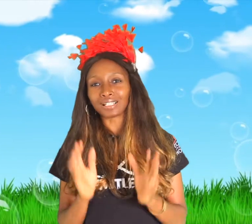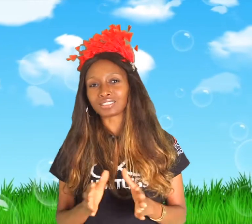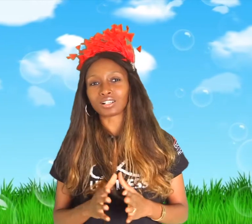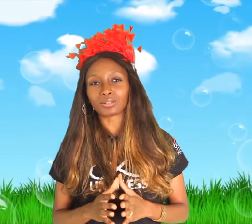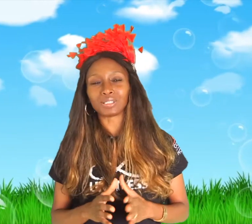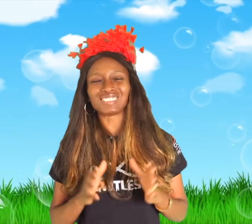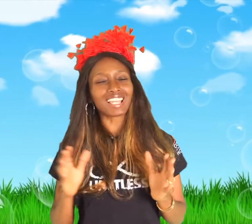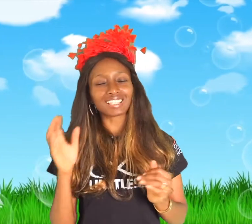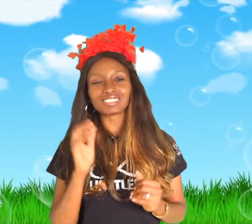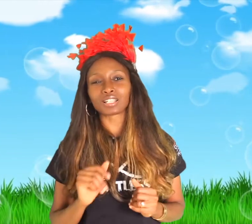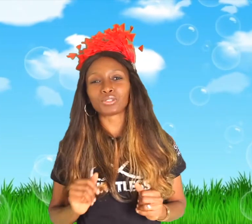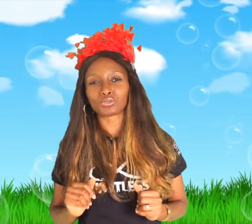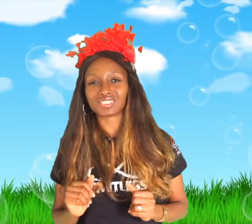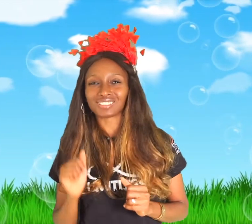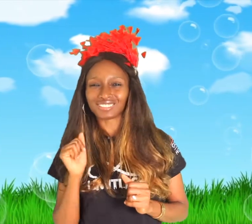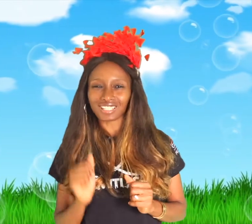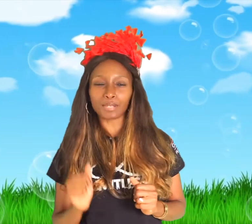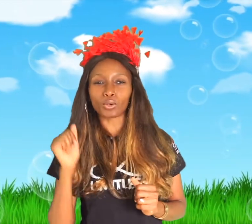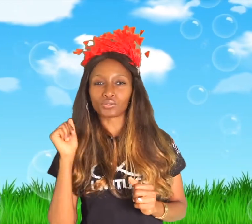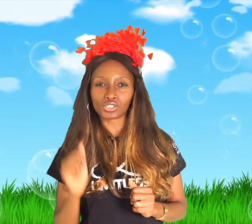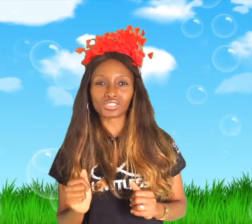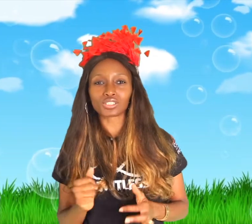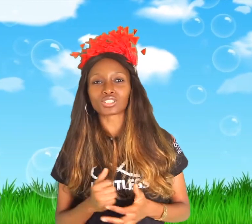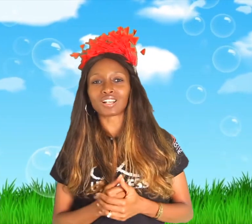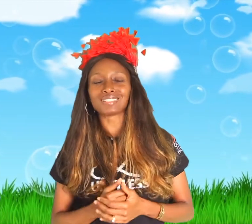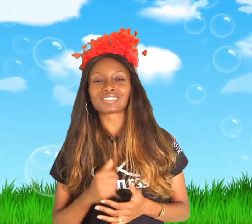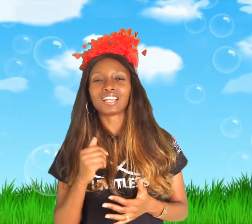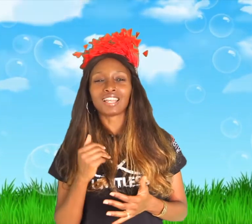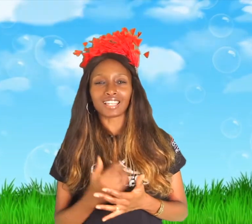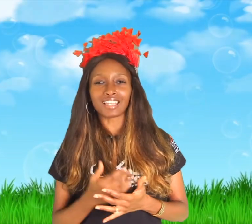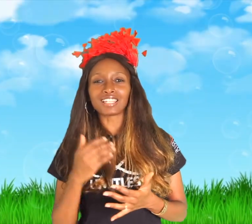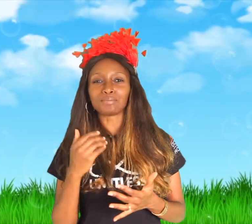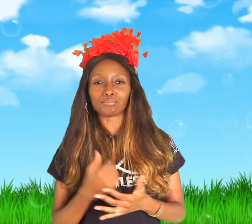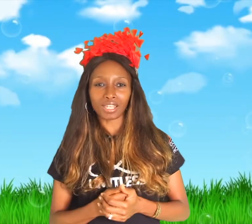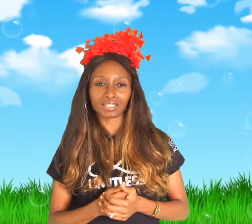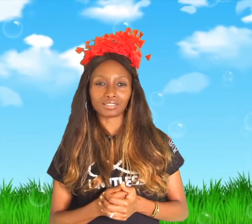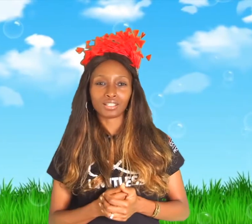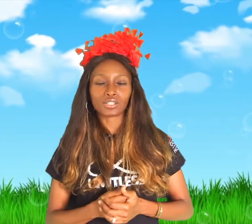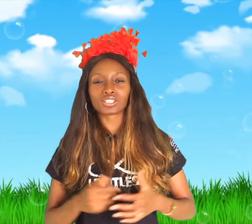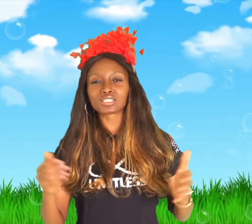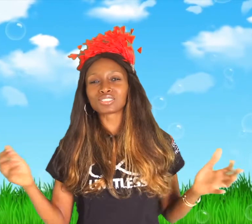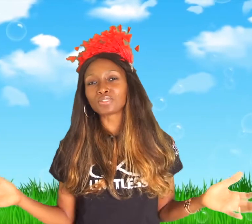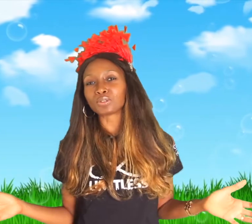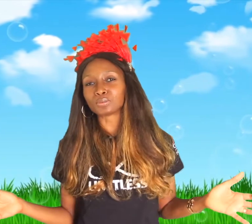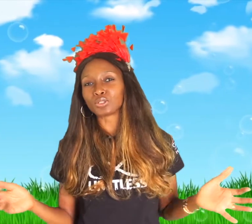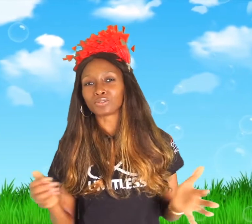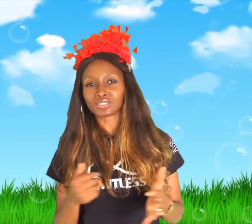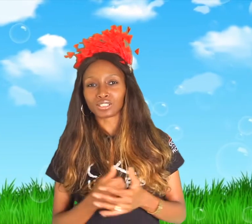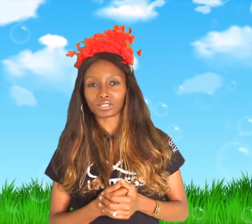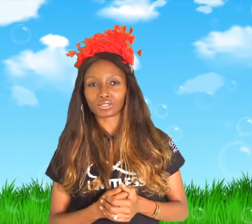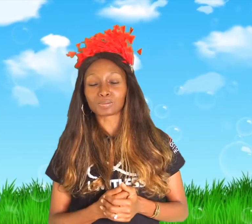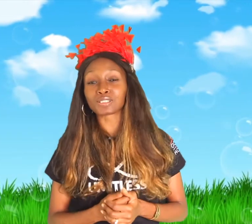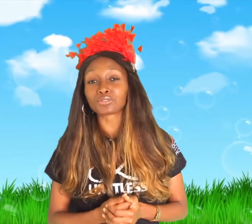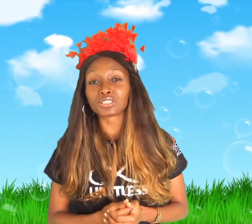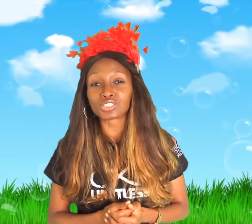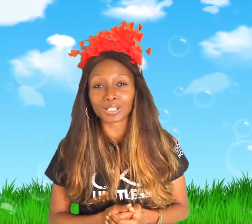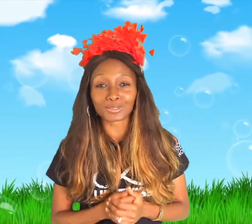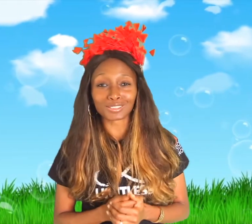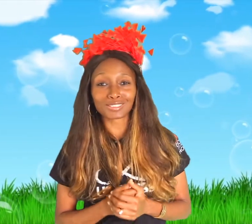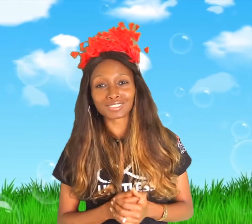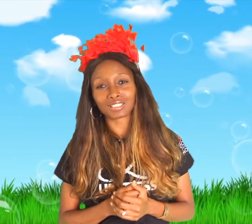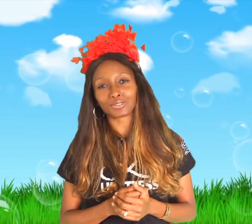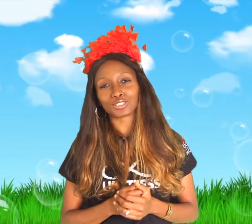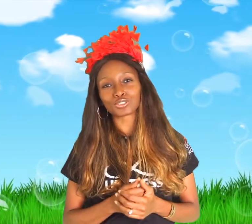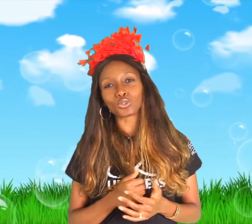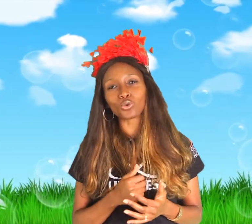feet, a mighty army, taking territories in the name of Jesus Christ. Amen. So as we see from the book of Ezekiel, specifically